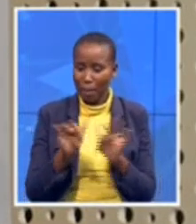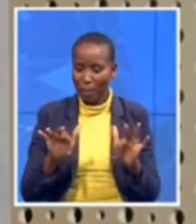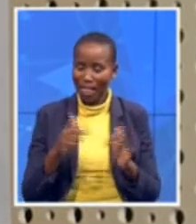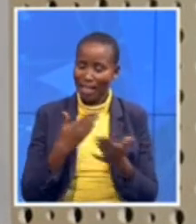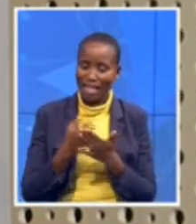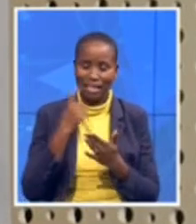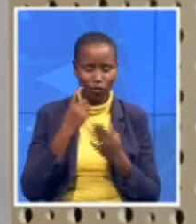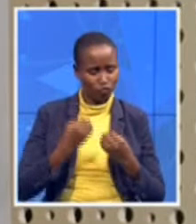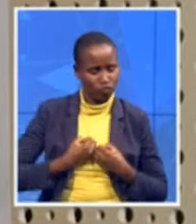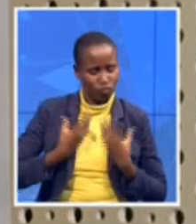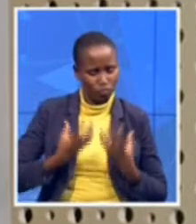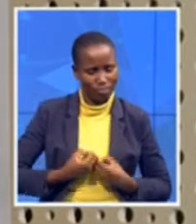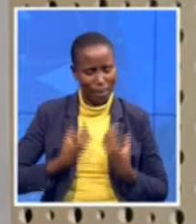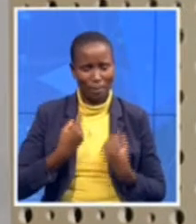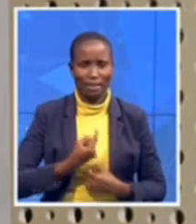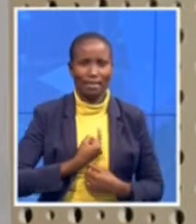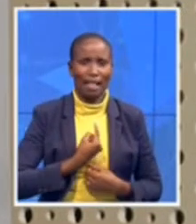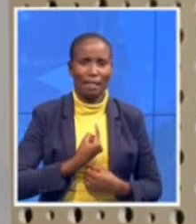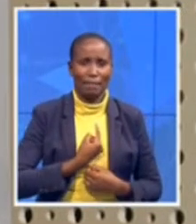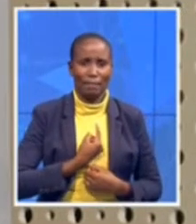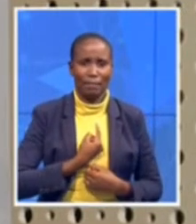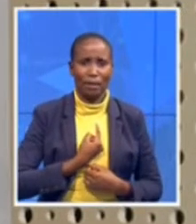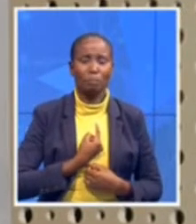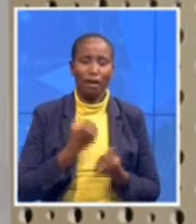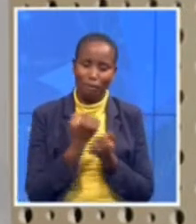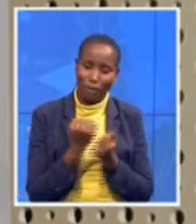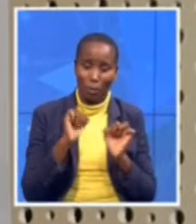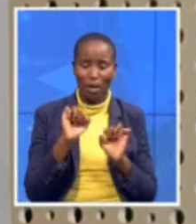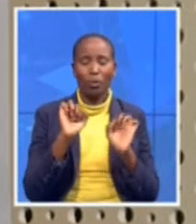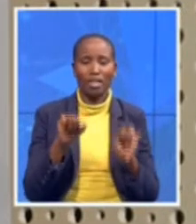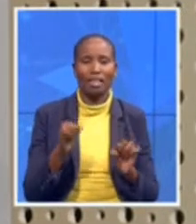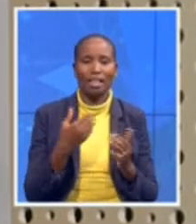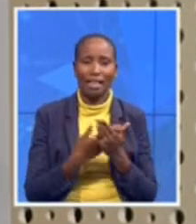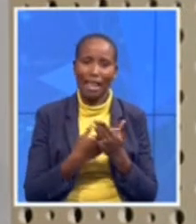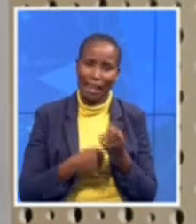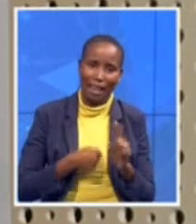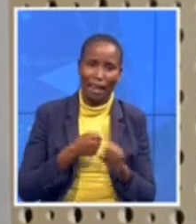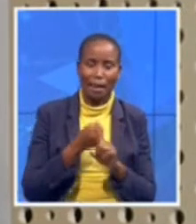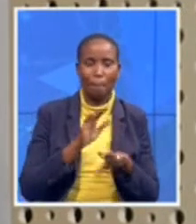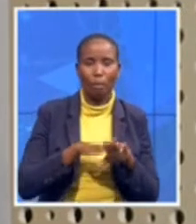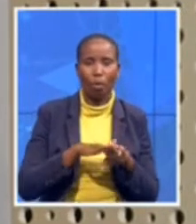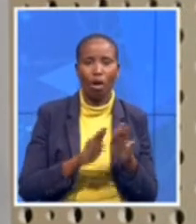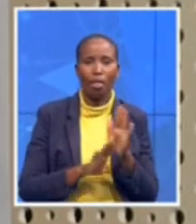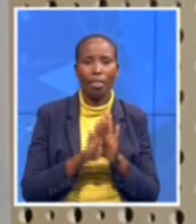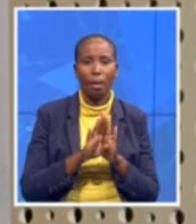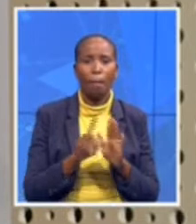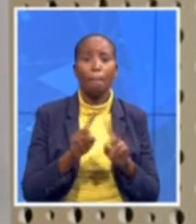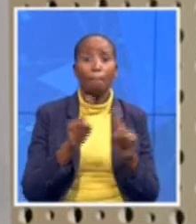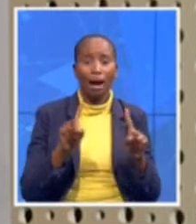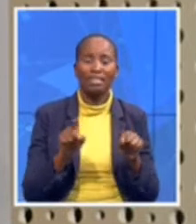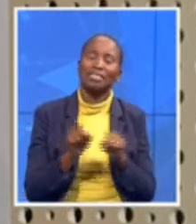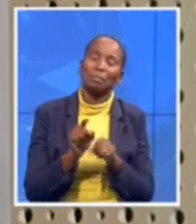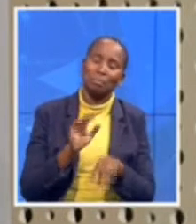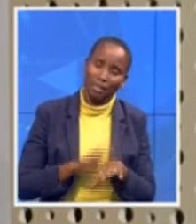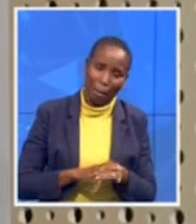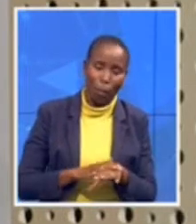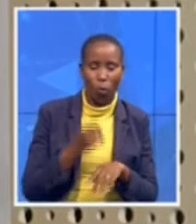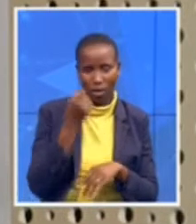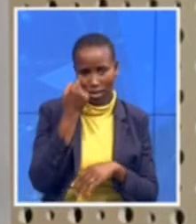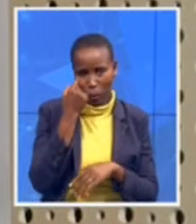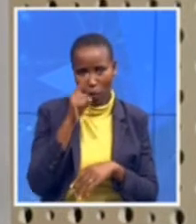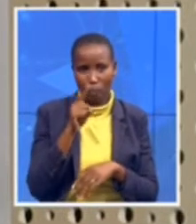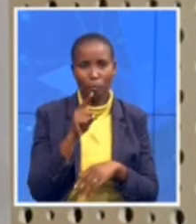of expression. However, on the same breath, we understand that the digital technology has